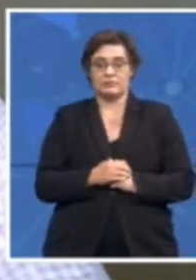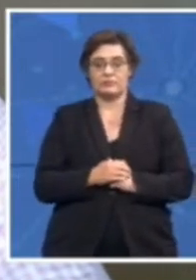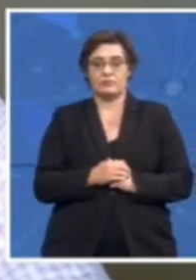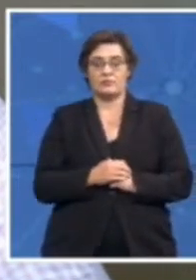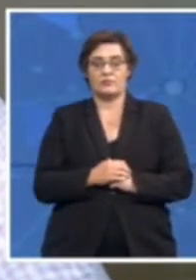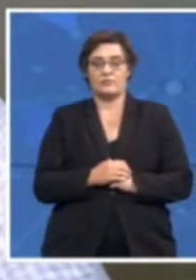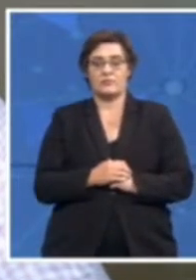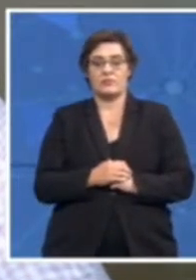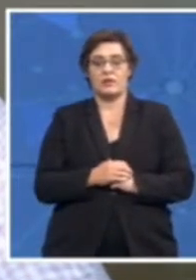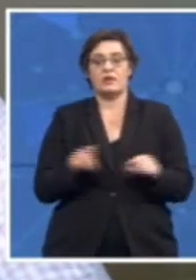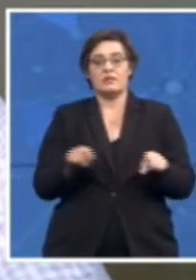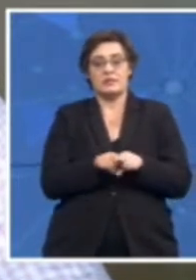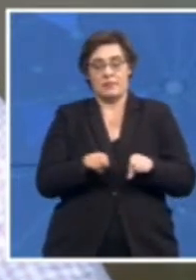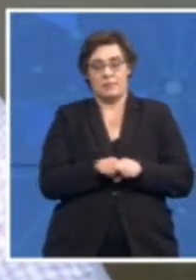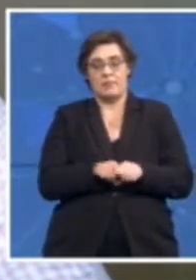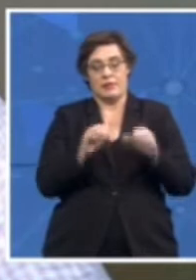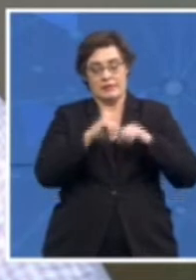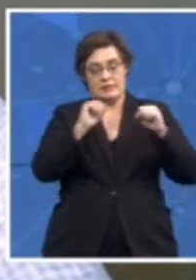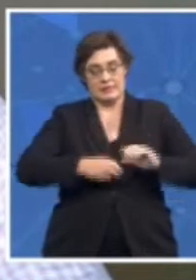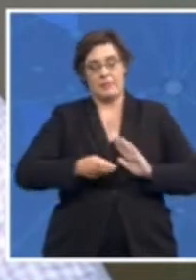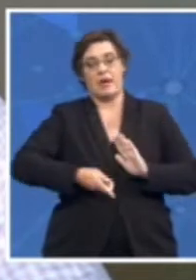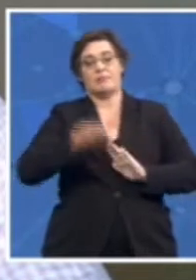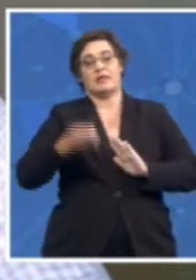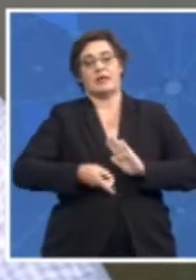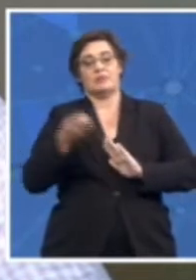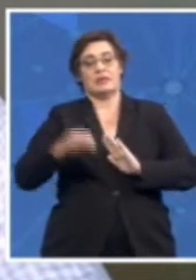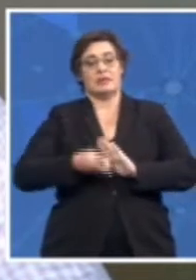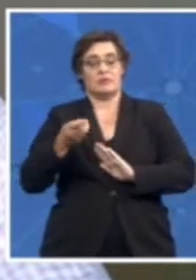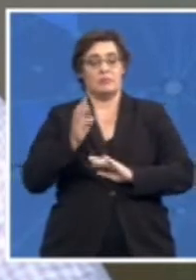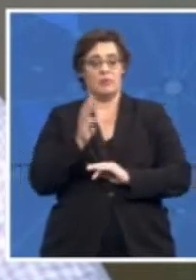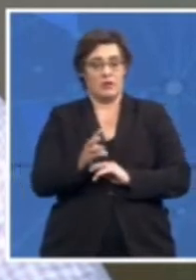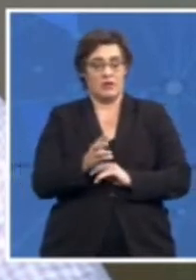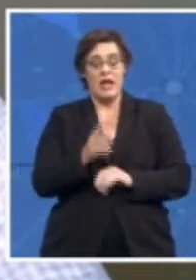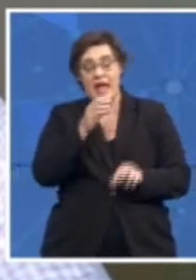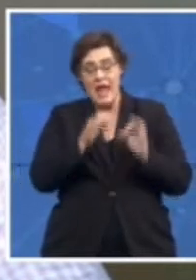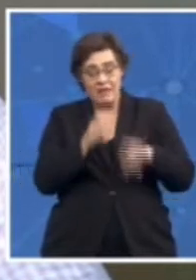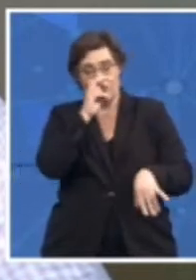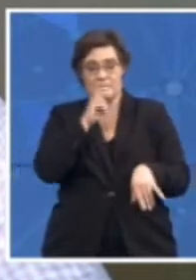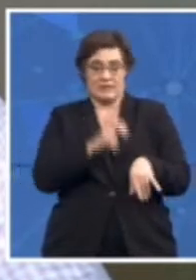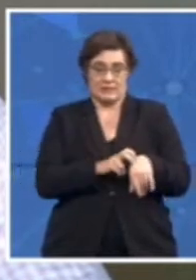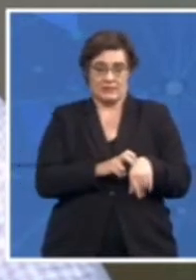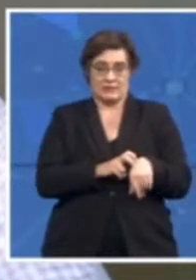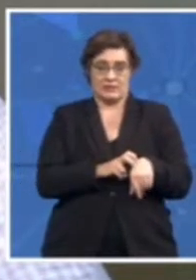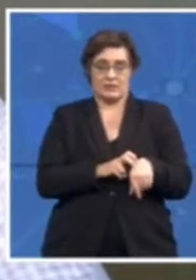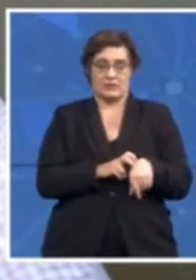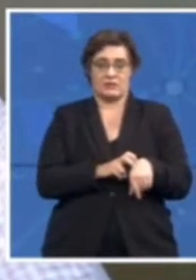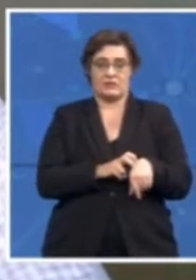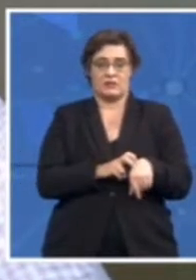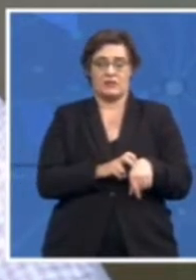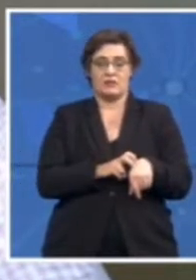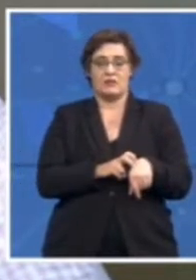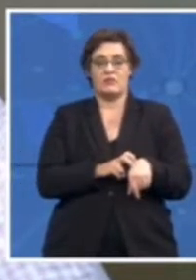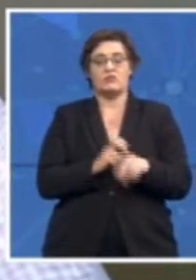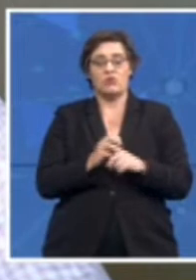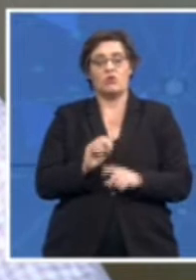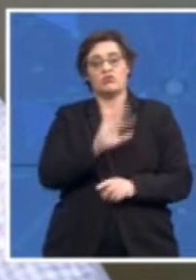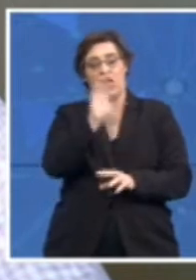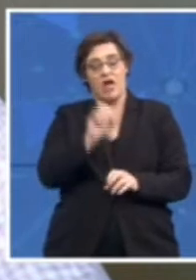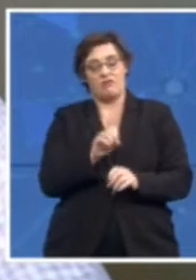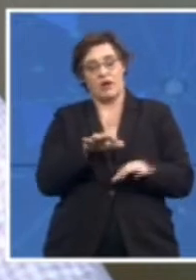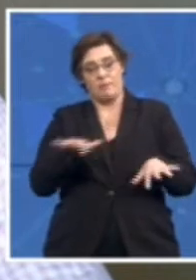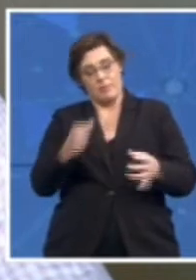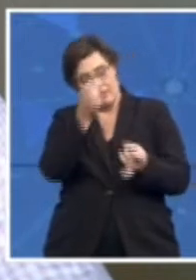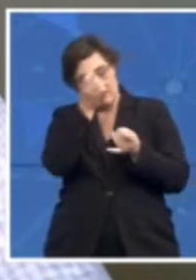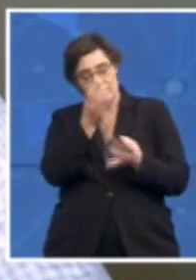whenever there is a need for us to inform the South African public proactively of what is going